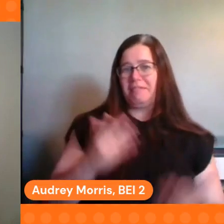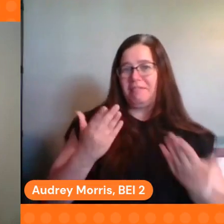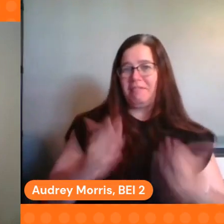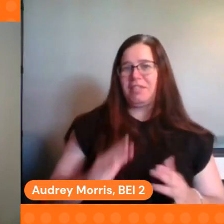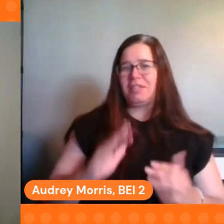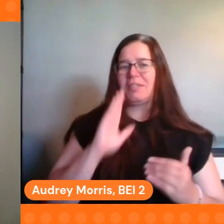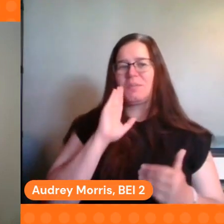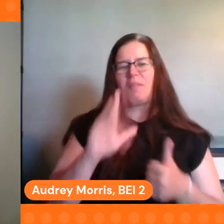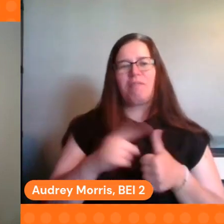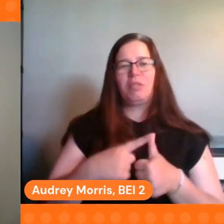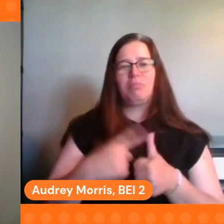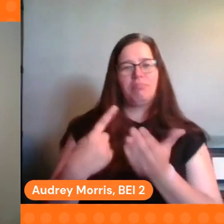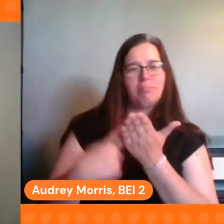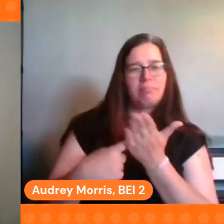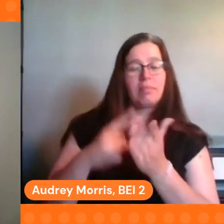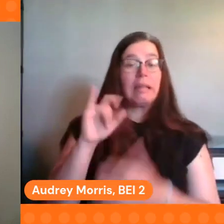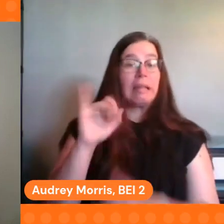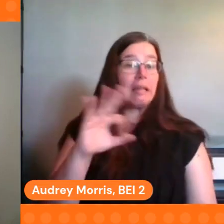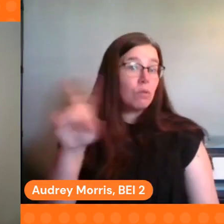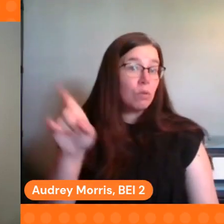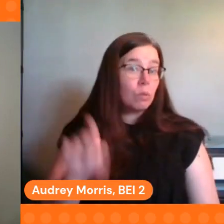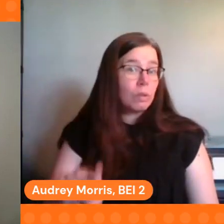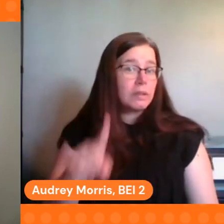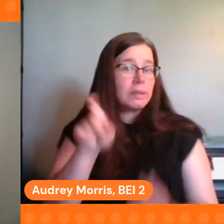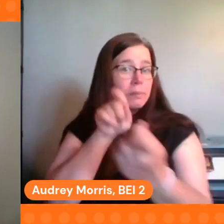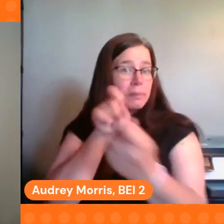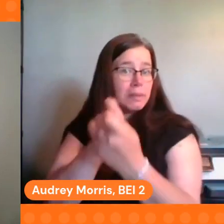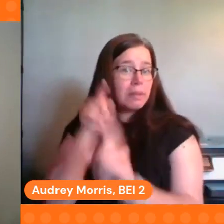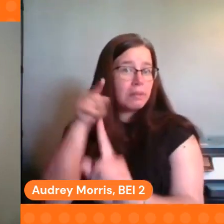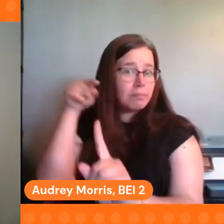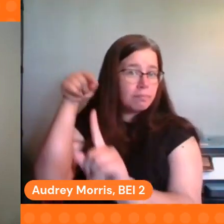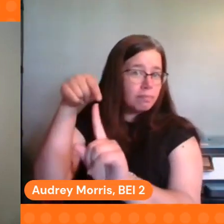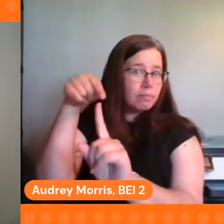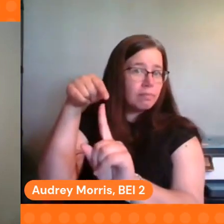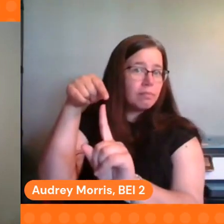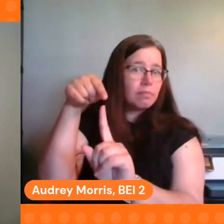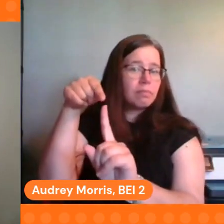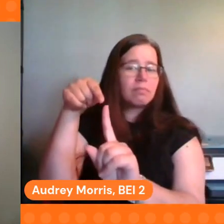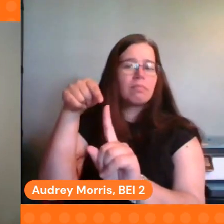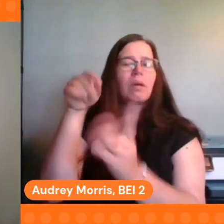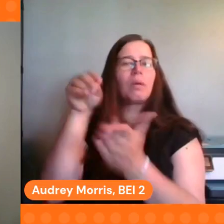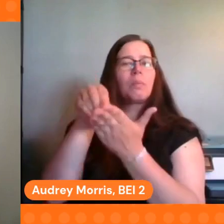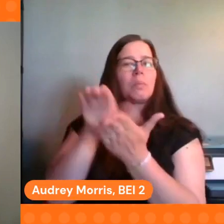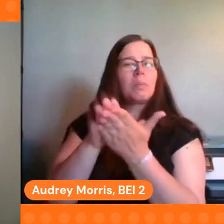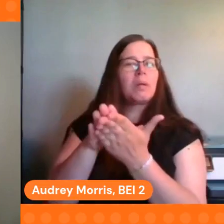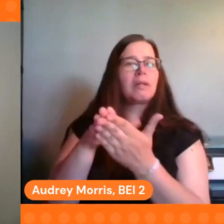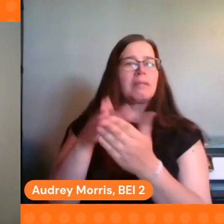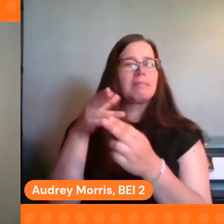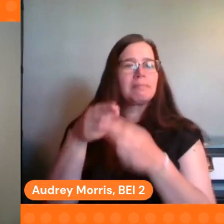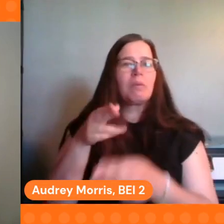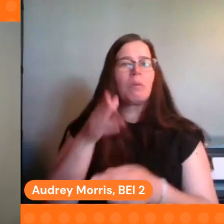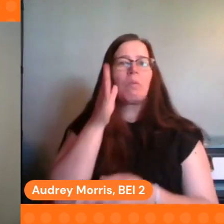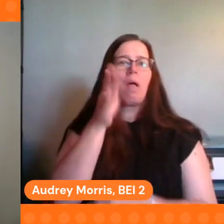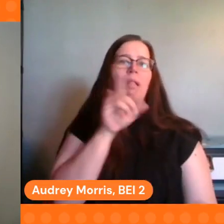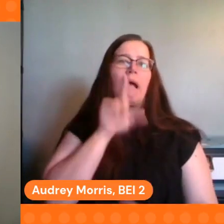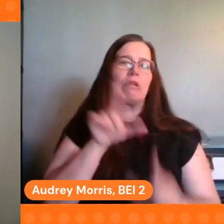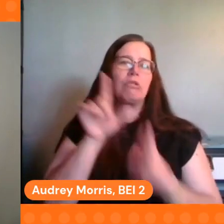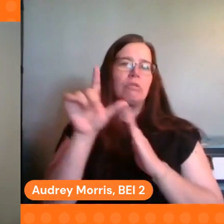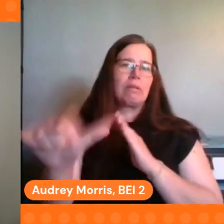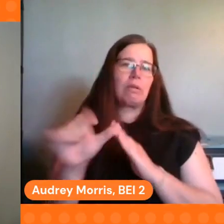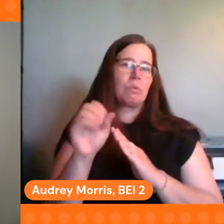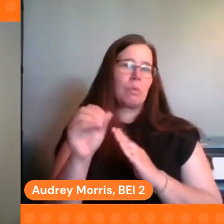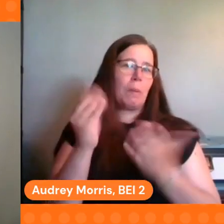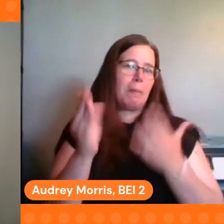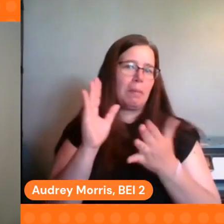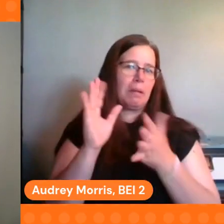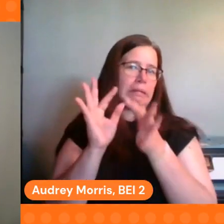first. And if you do have a question for someone specific, then just be specific, because we won't get to your question till later, so we may have lost the context